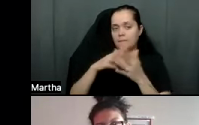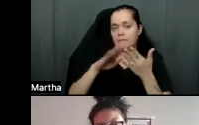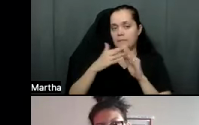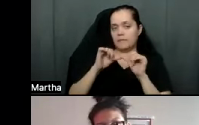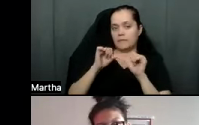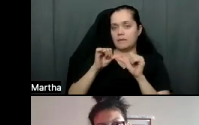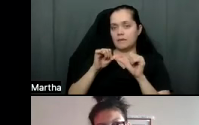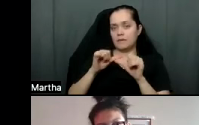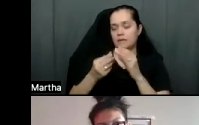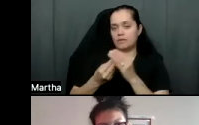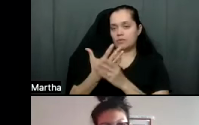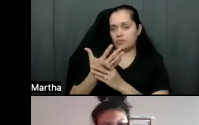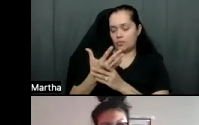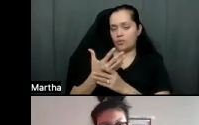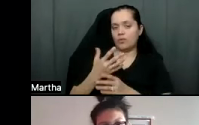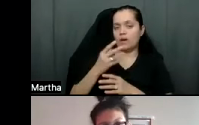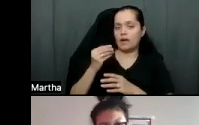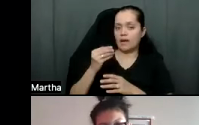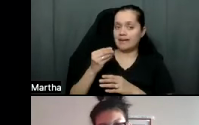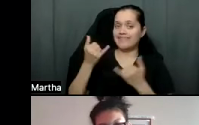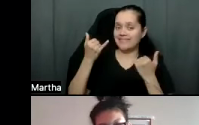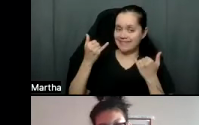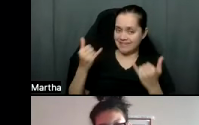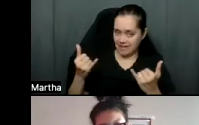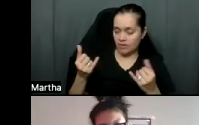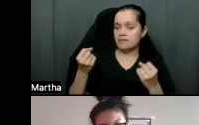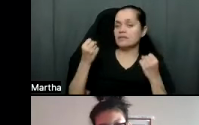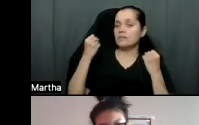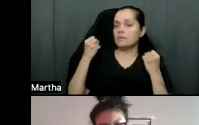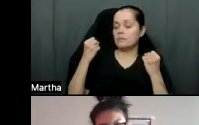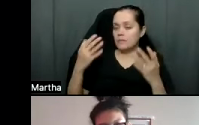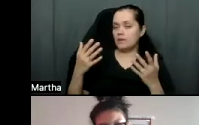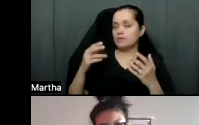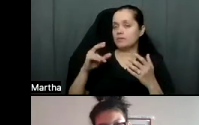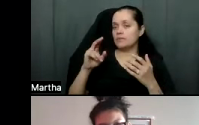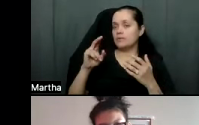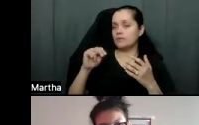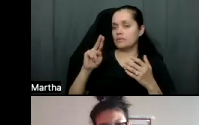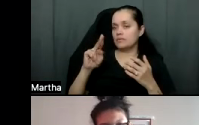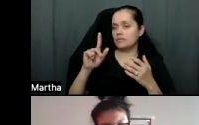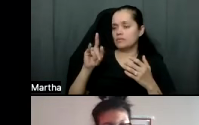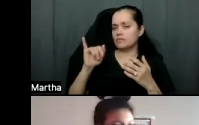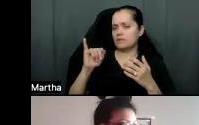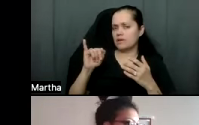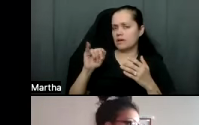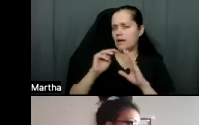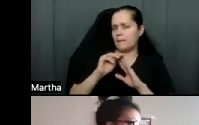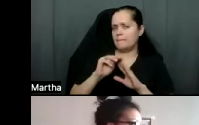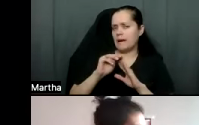continues to evolve. And here is the multiple nuclei model. the multiple nuclei